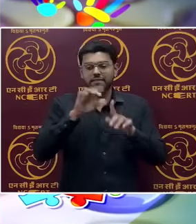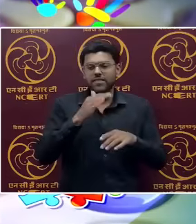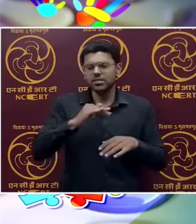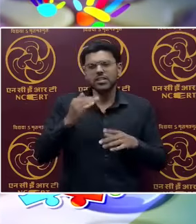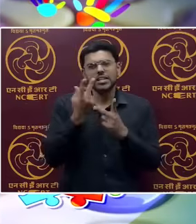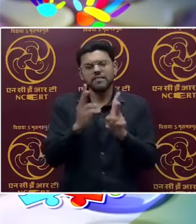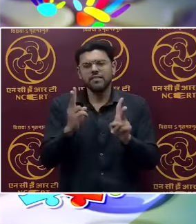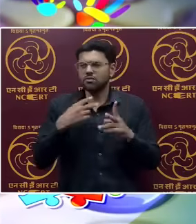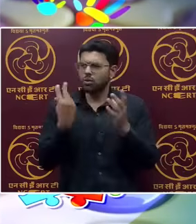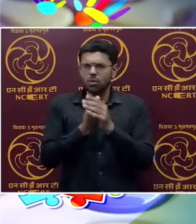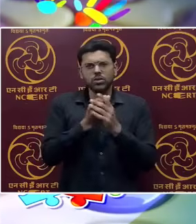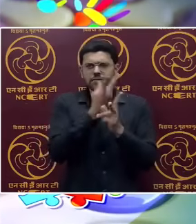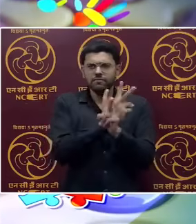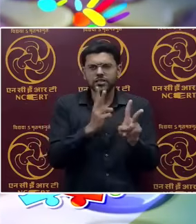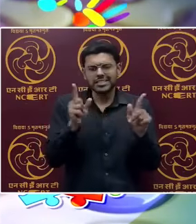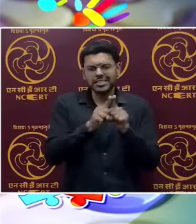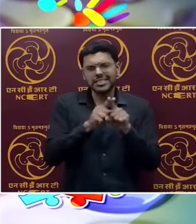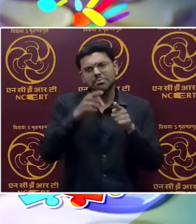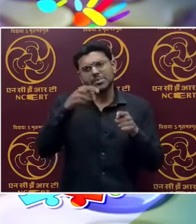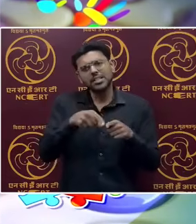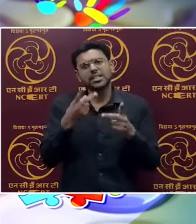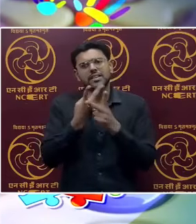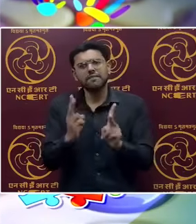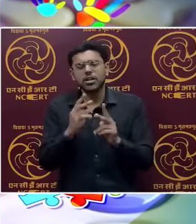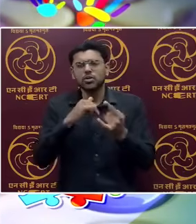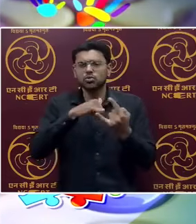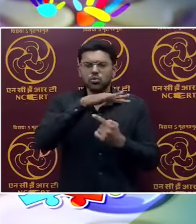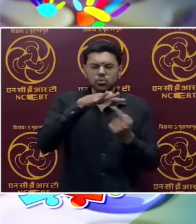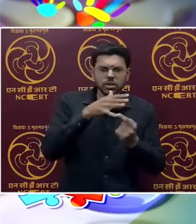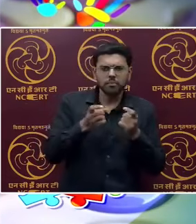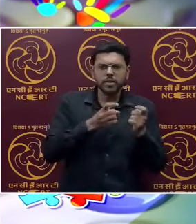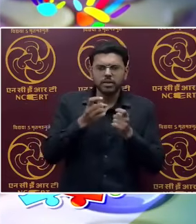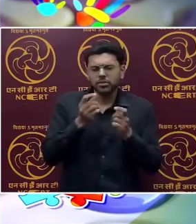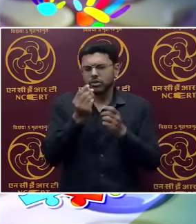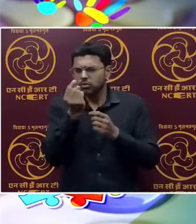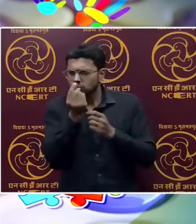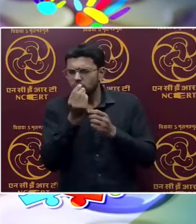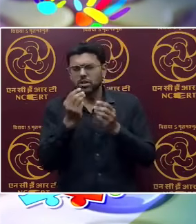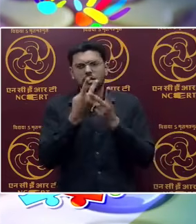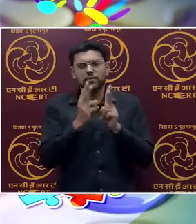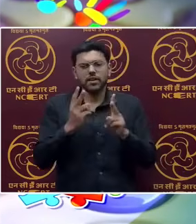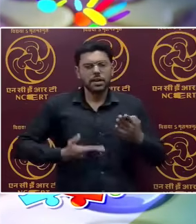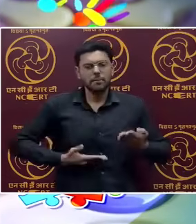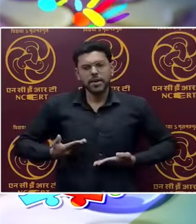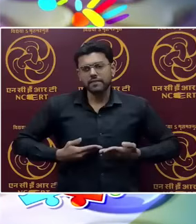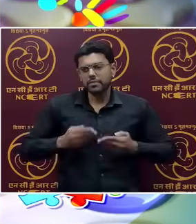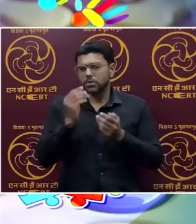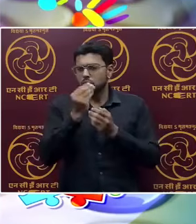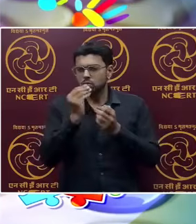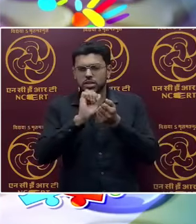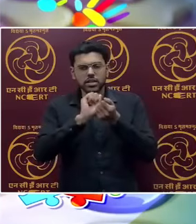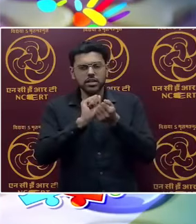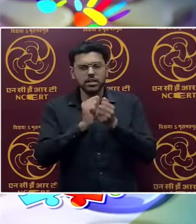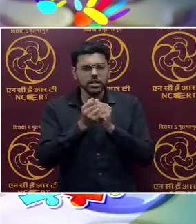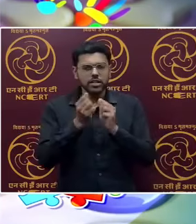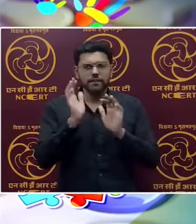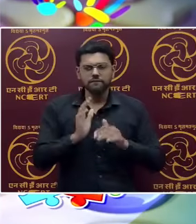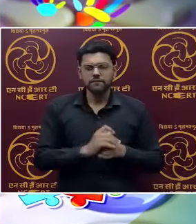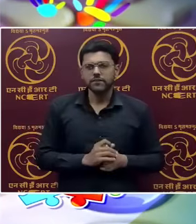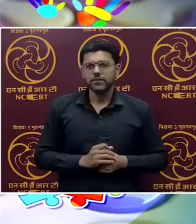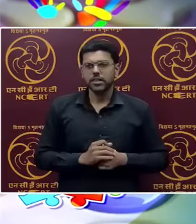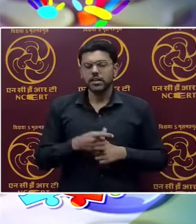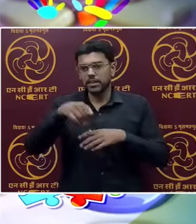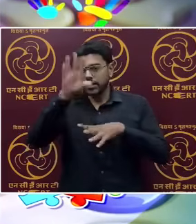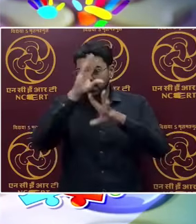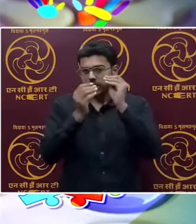different from each other. So there is just a difference in social settings, in their behavior, in their of course